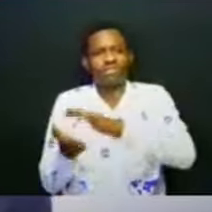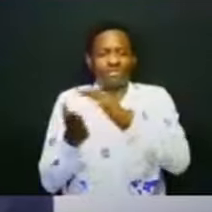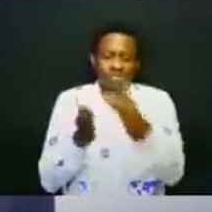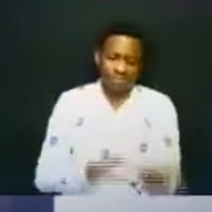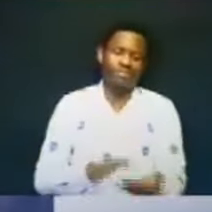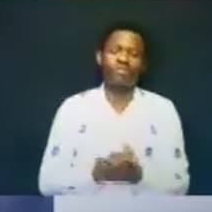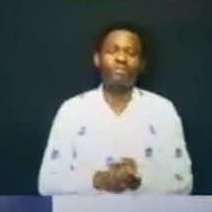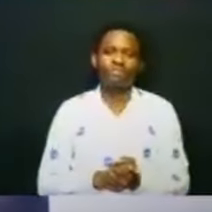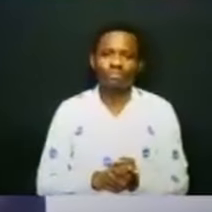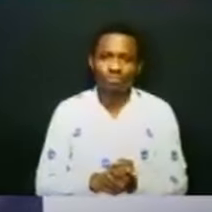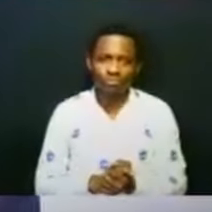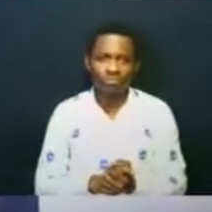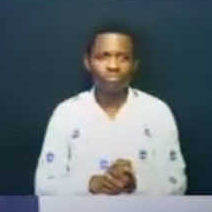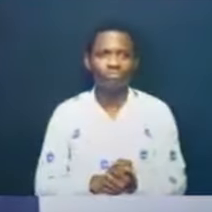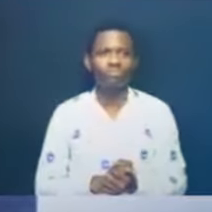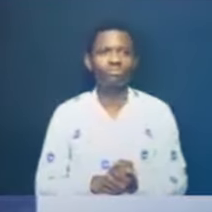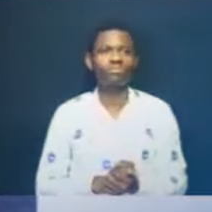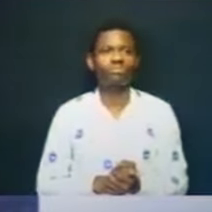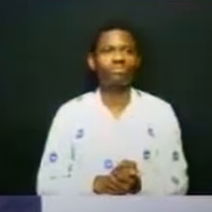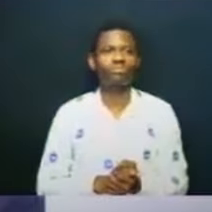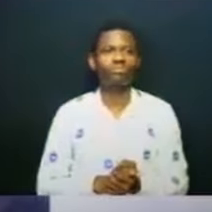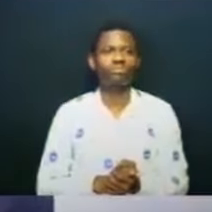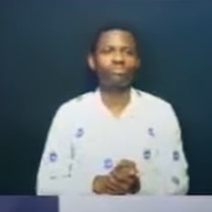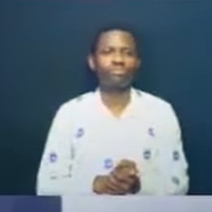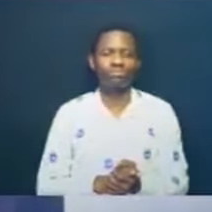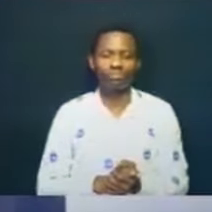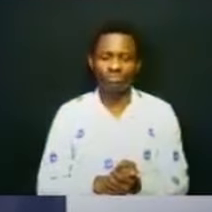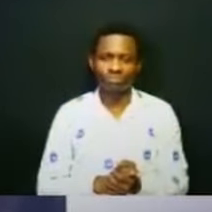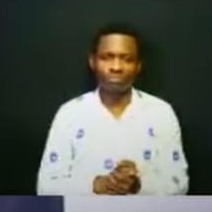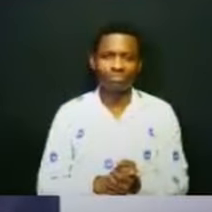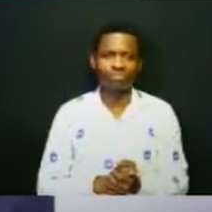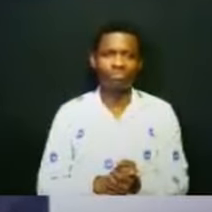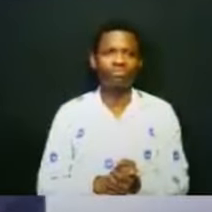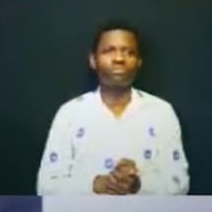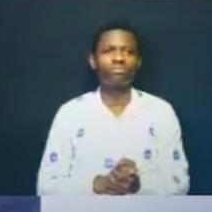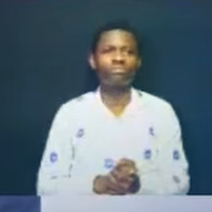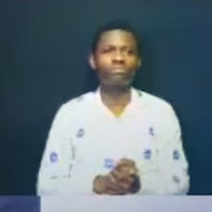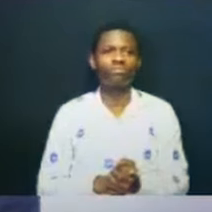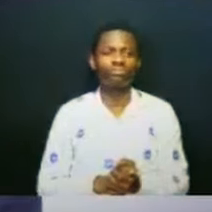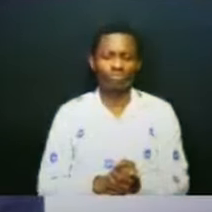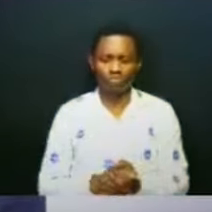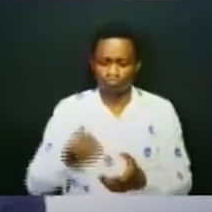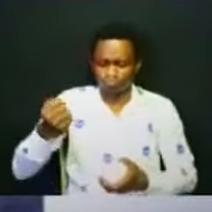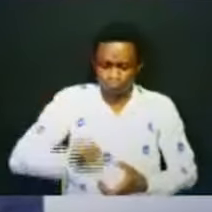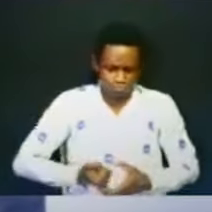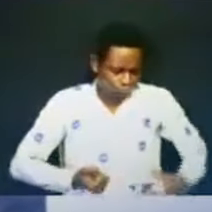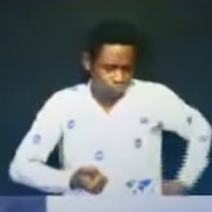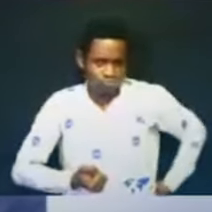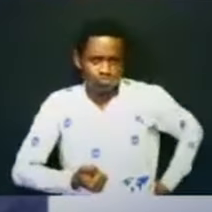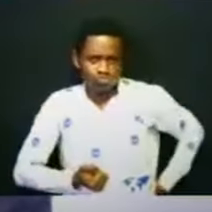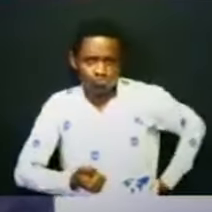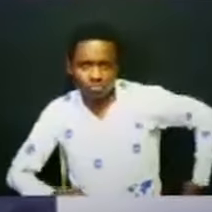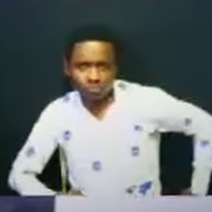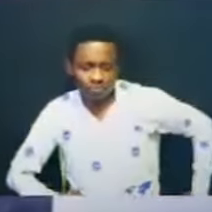wampese osani ena Abner dini piato ewoni yefunumu na piano hwire nechi kohwie